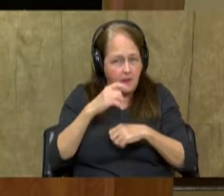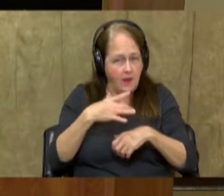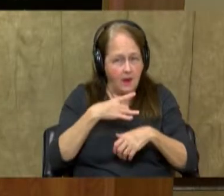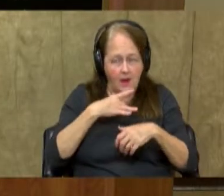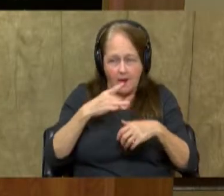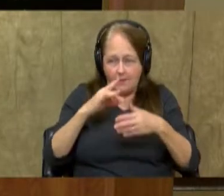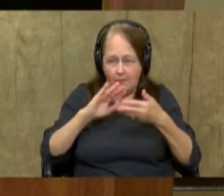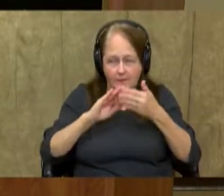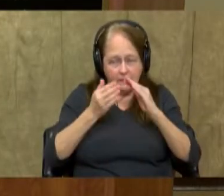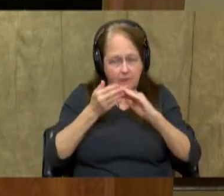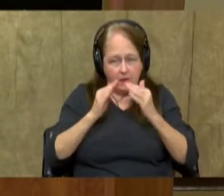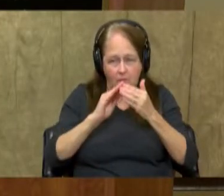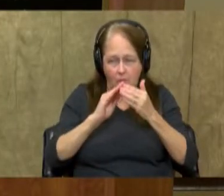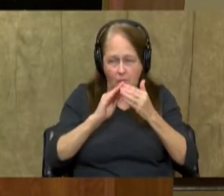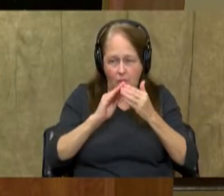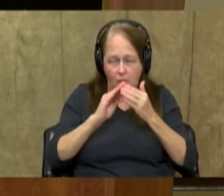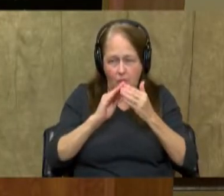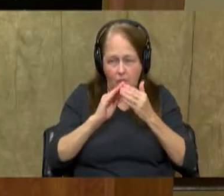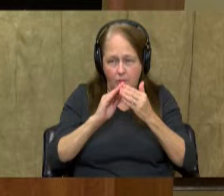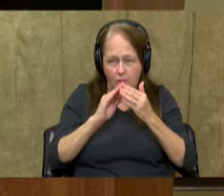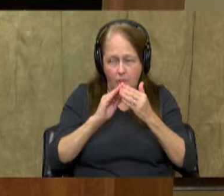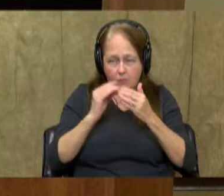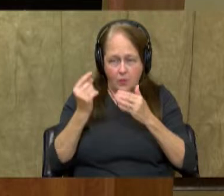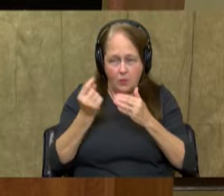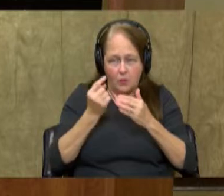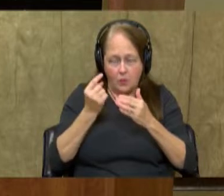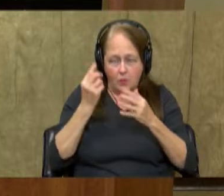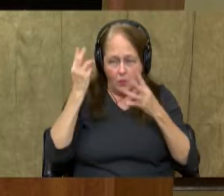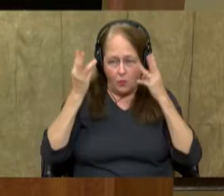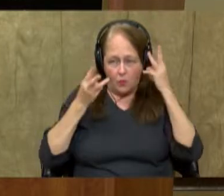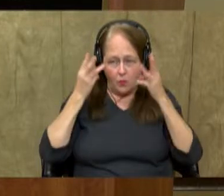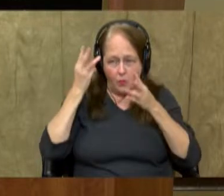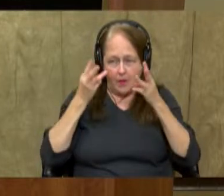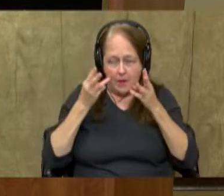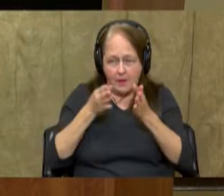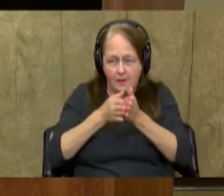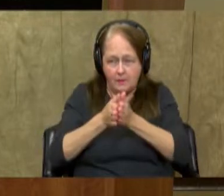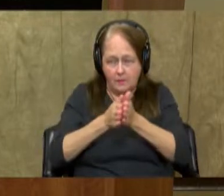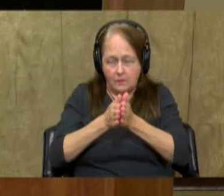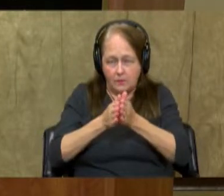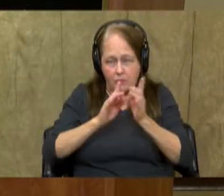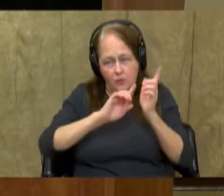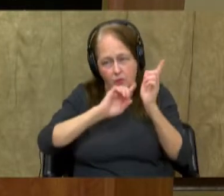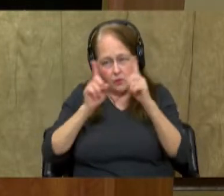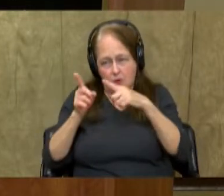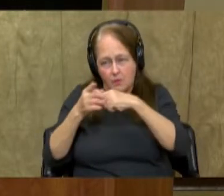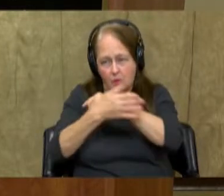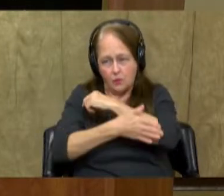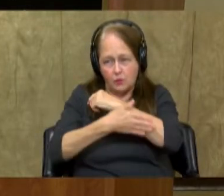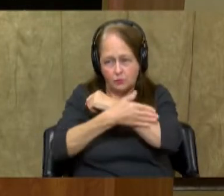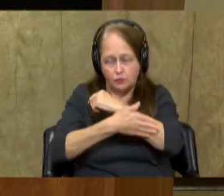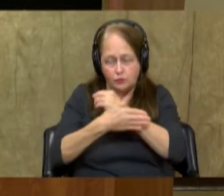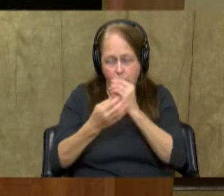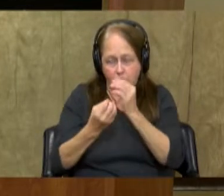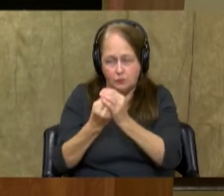city. We were always wildly eager to get to the country when spring